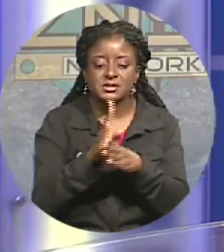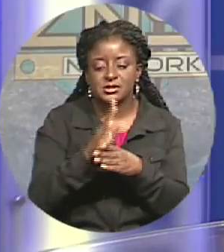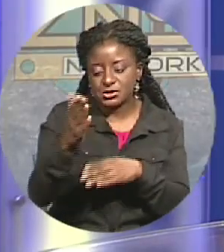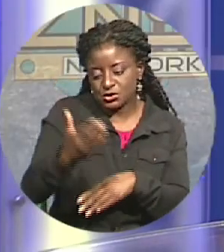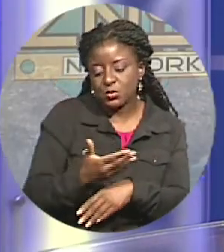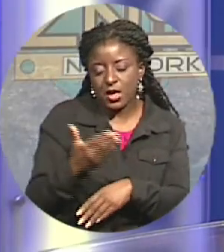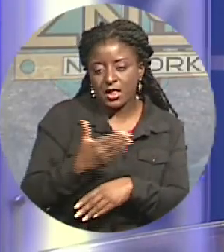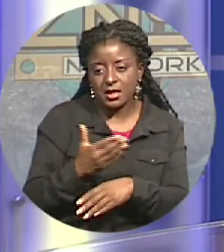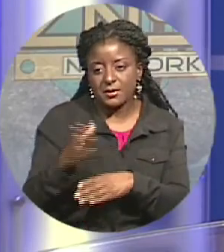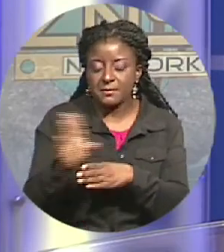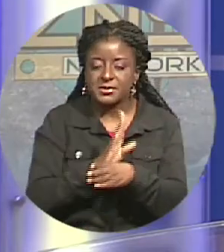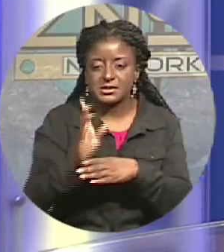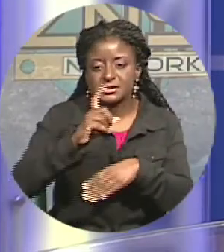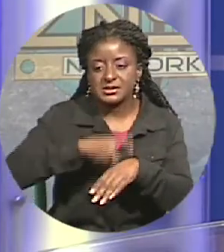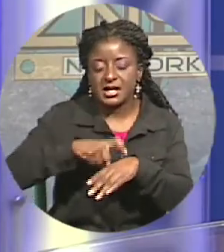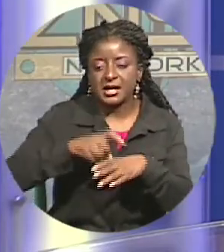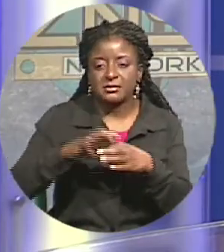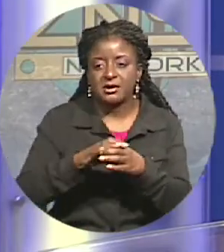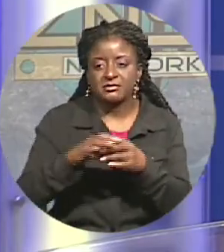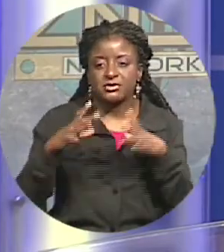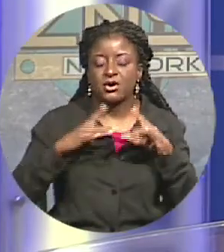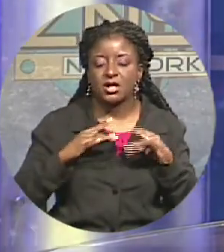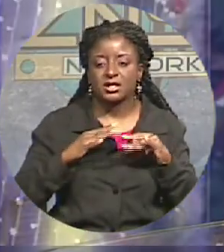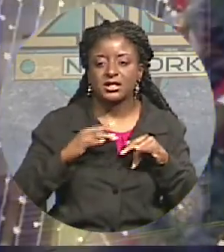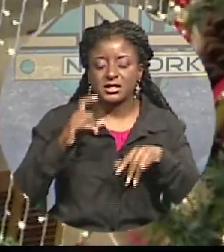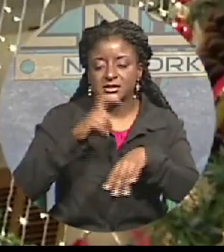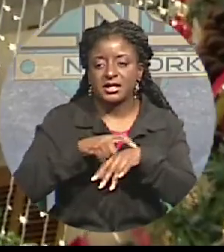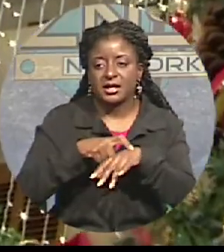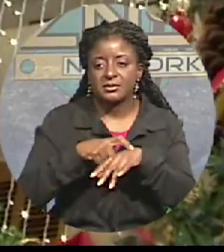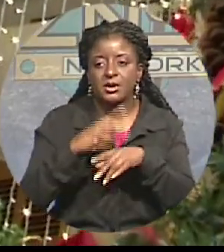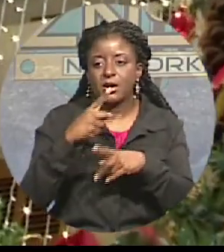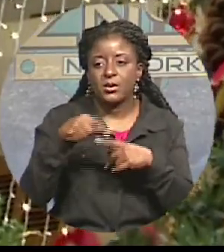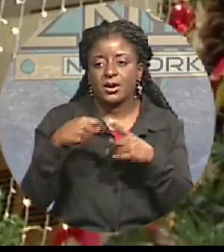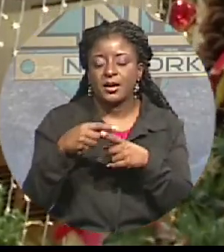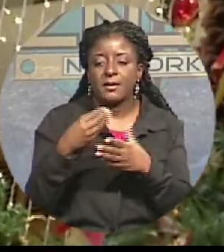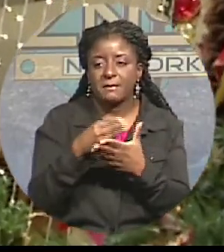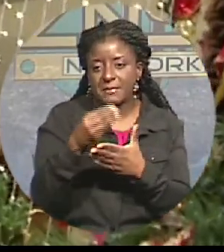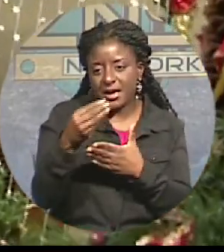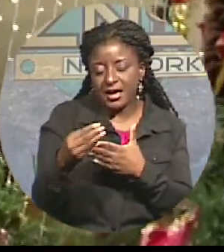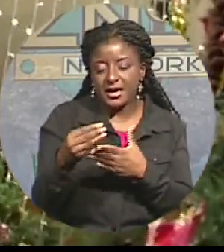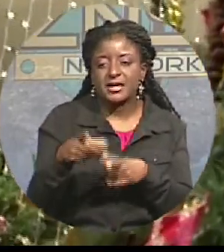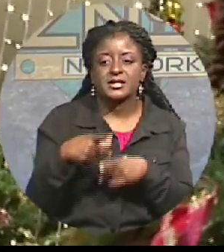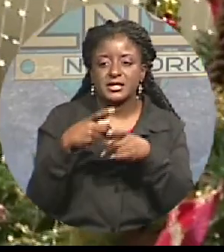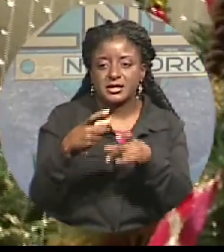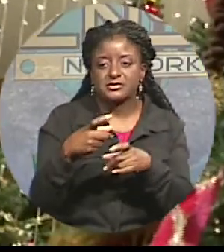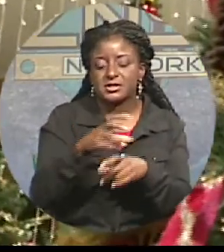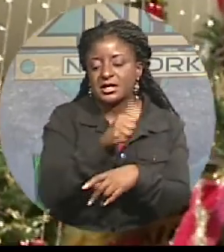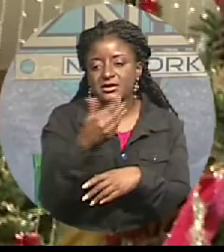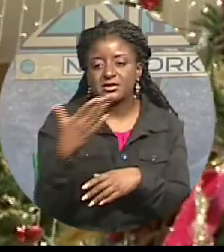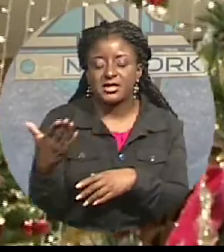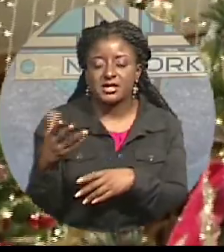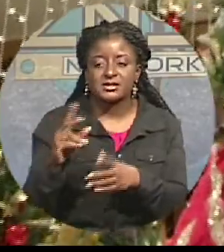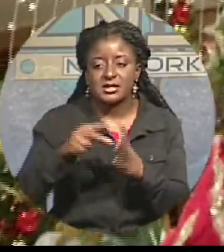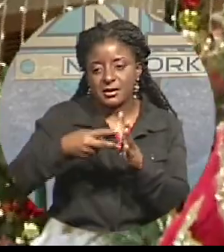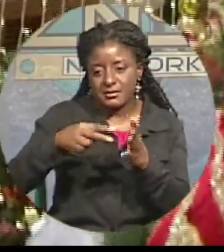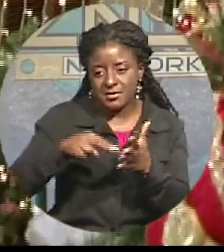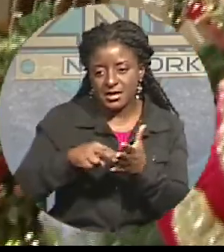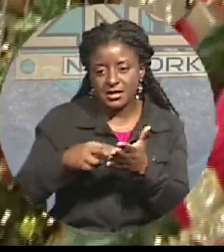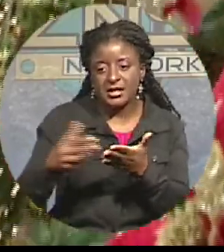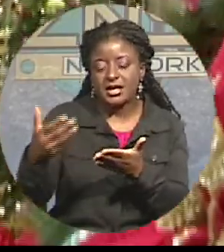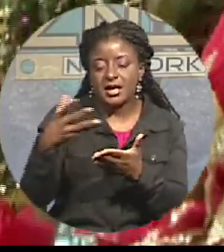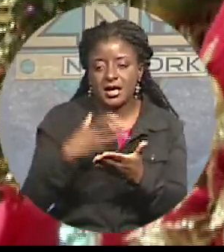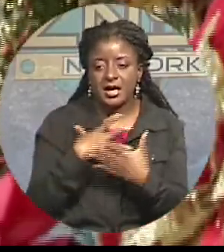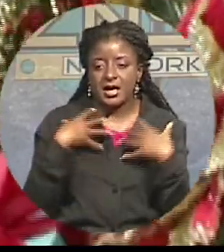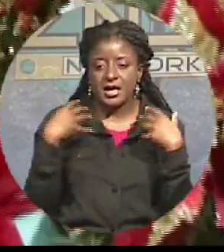and bustle of the holiday season, and buying the gifts and other treats mean a healthy injection into their overall revenue. It's an experience